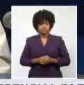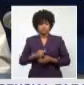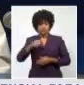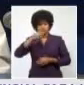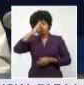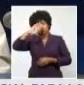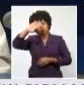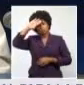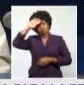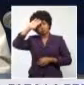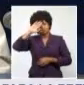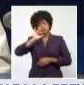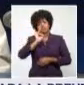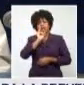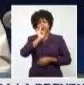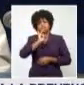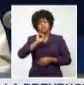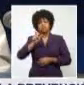7.1%.